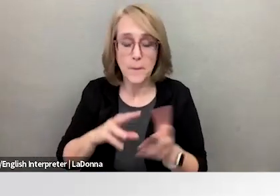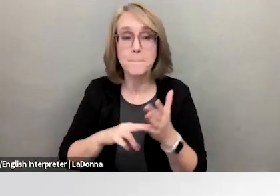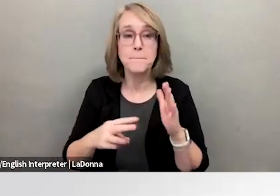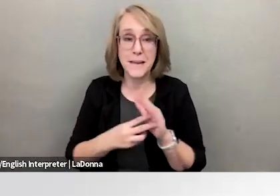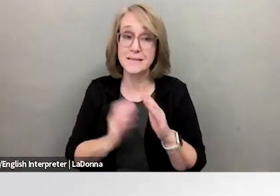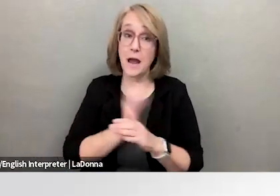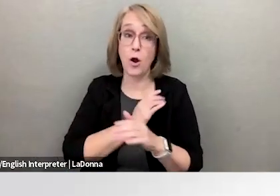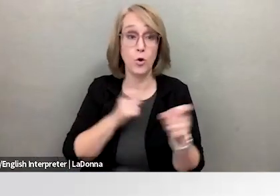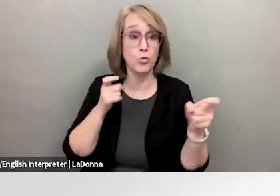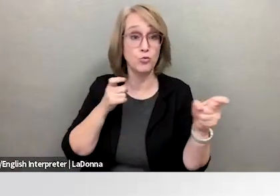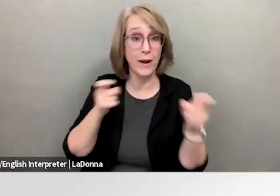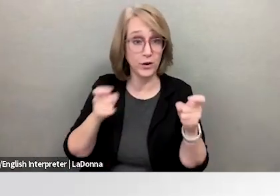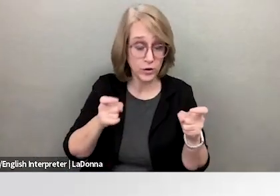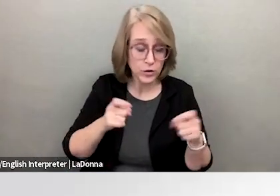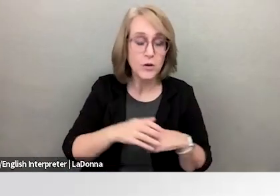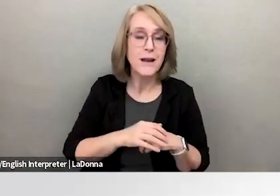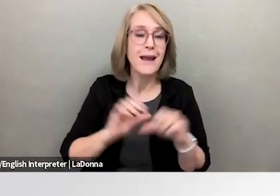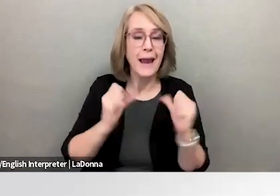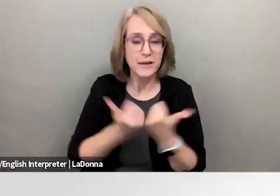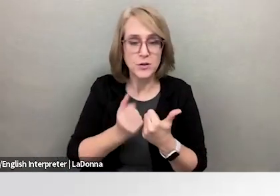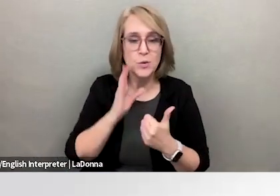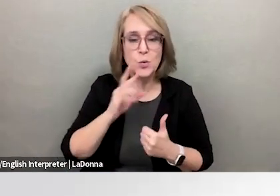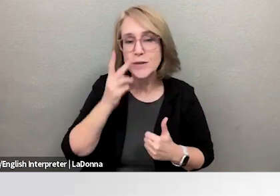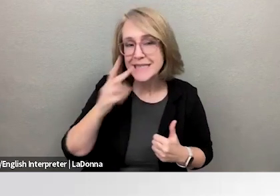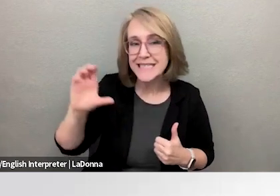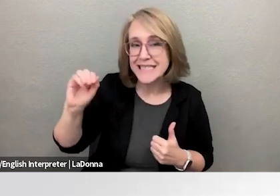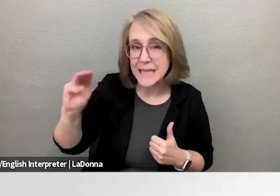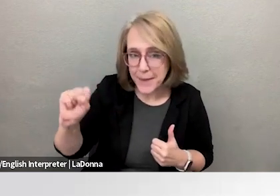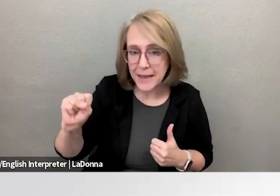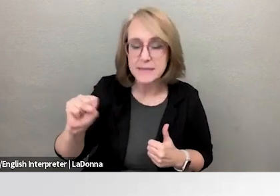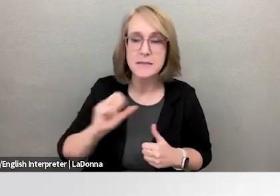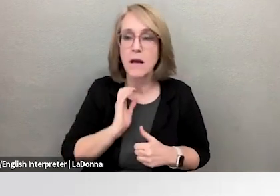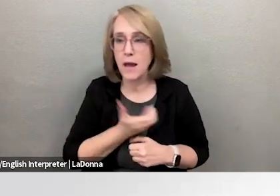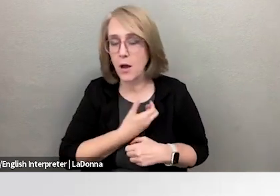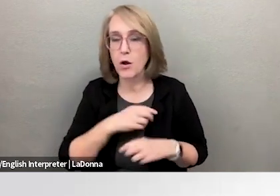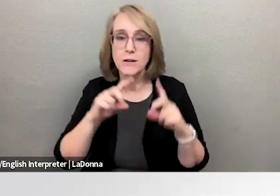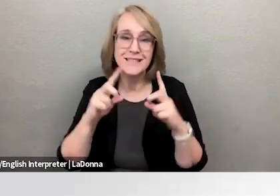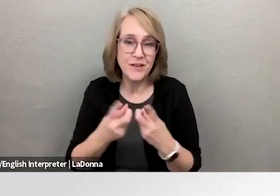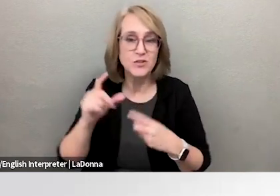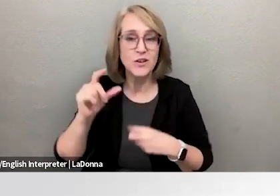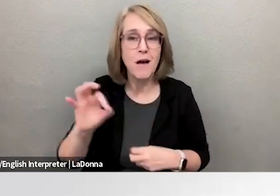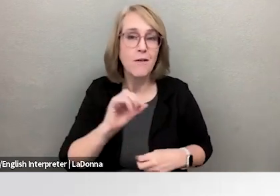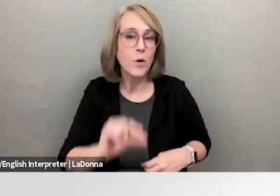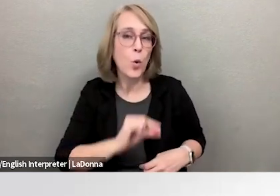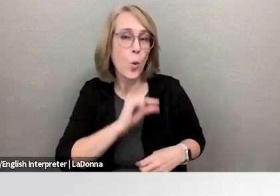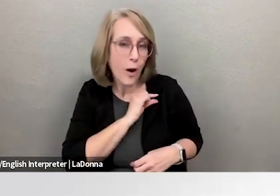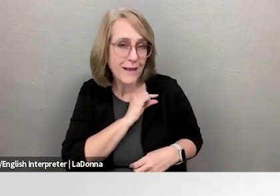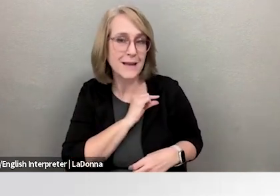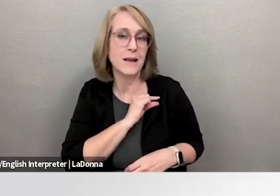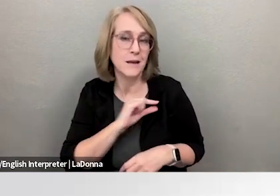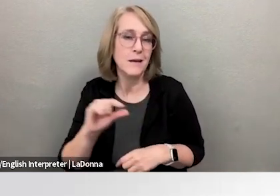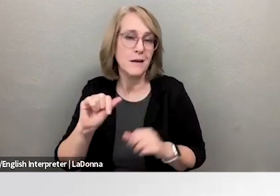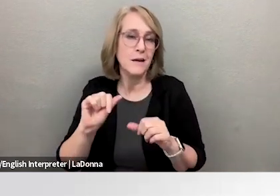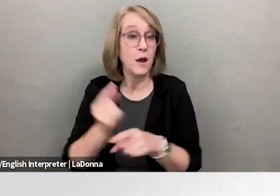regulatory agency, our Division of Quality Assurance, CMS oversees that program. They've been instrumental in sort